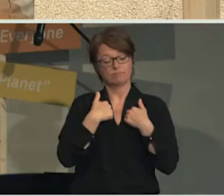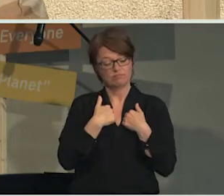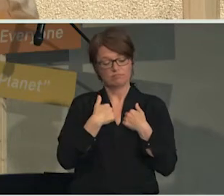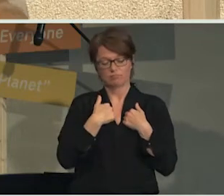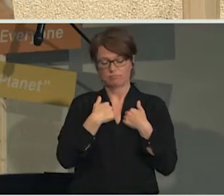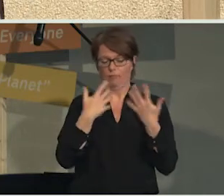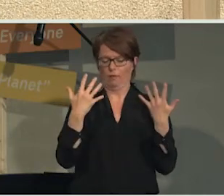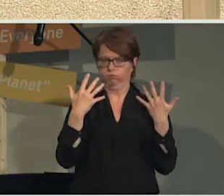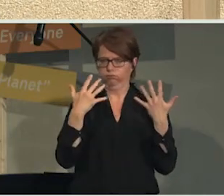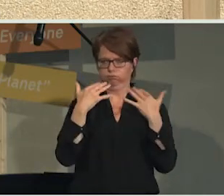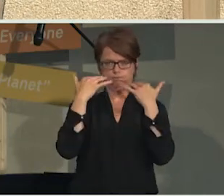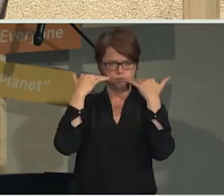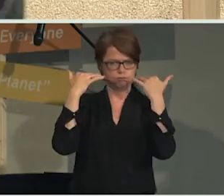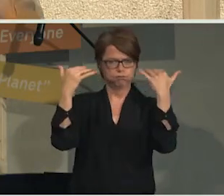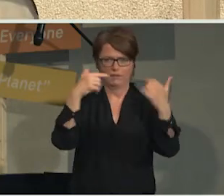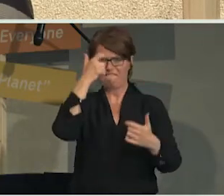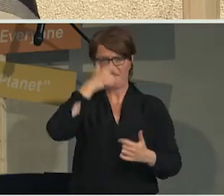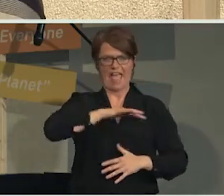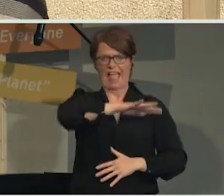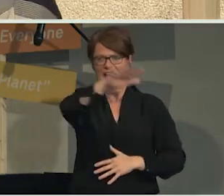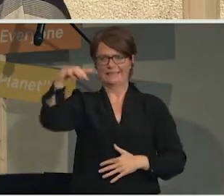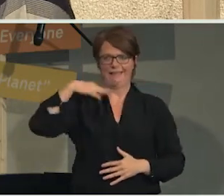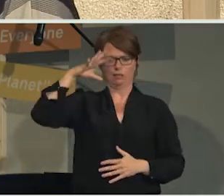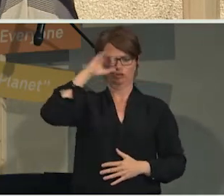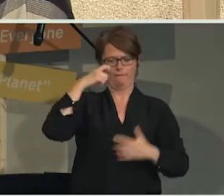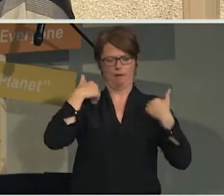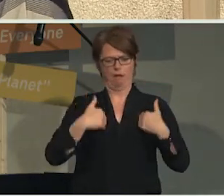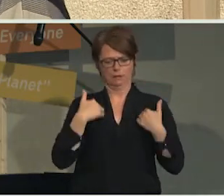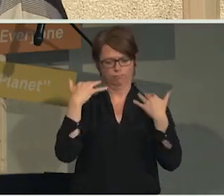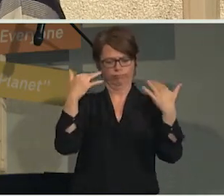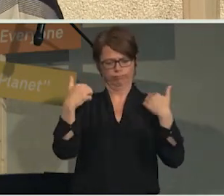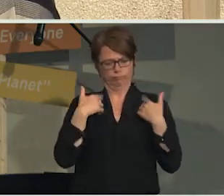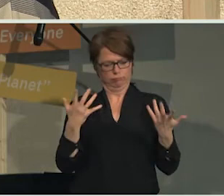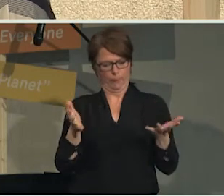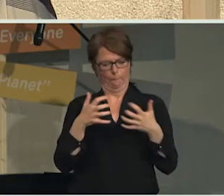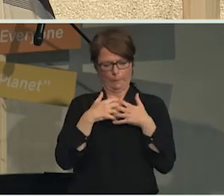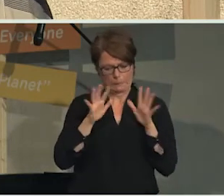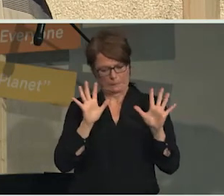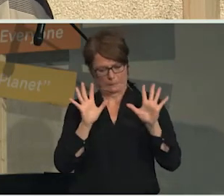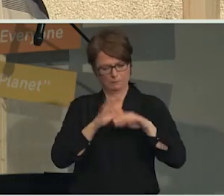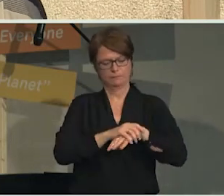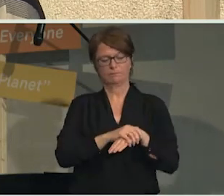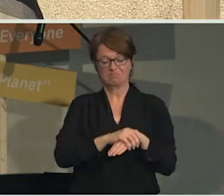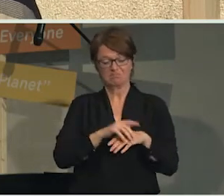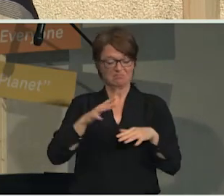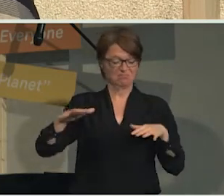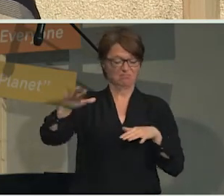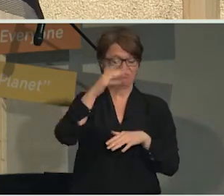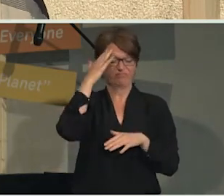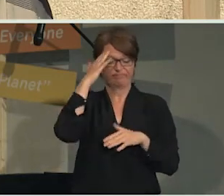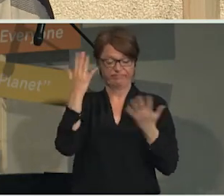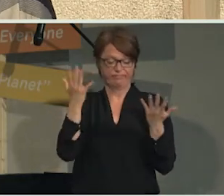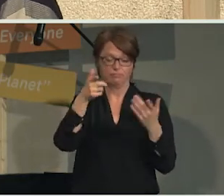say it, with quotations to cite at the right time. No. You need some free state of